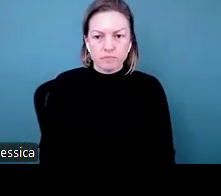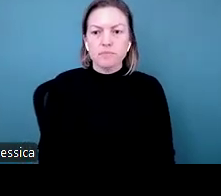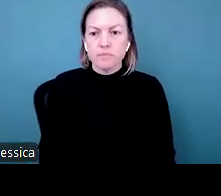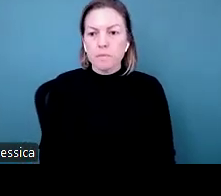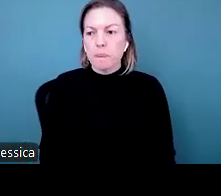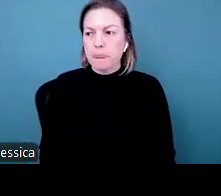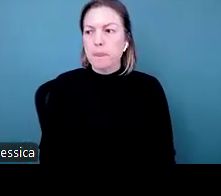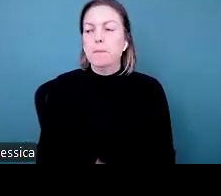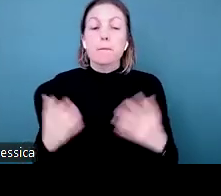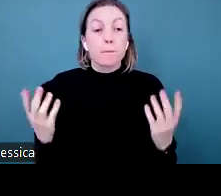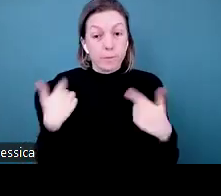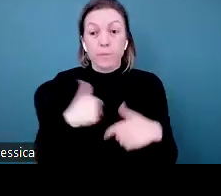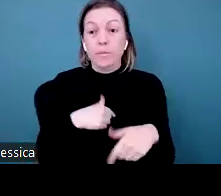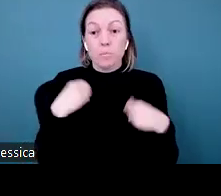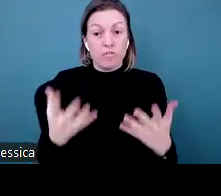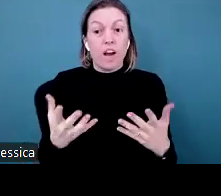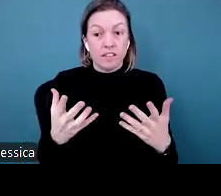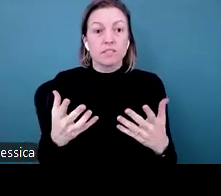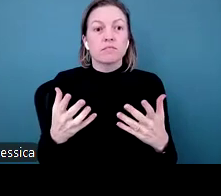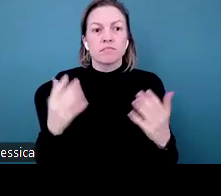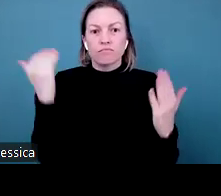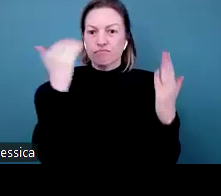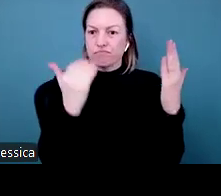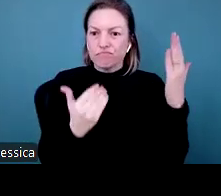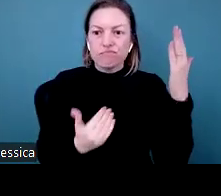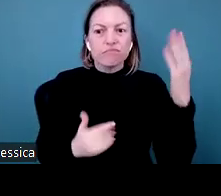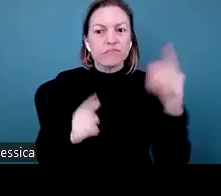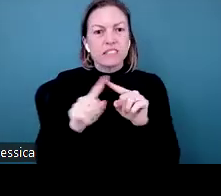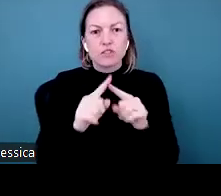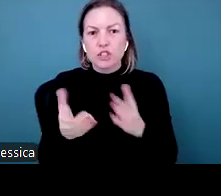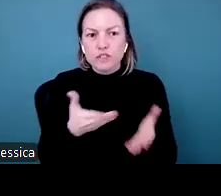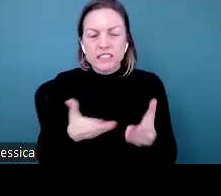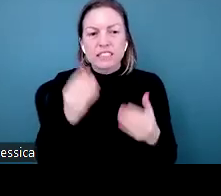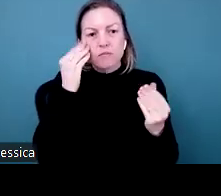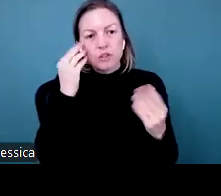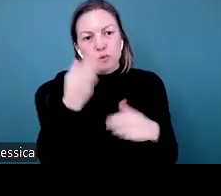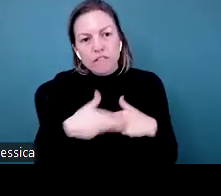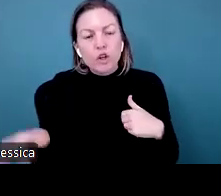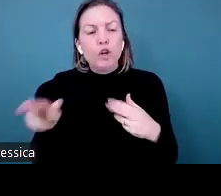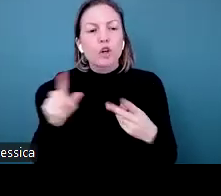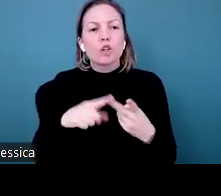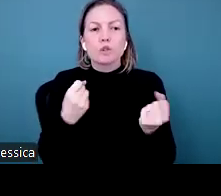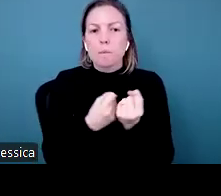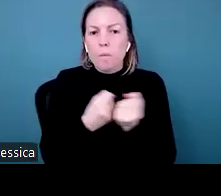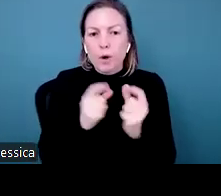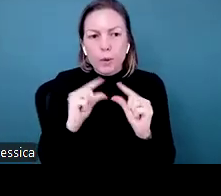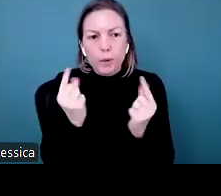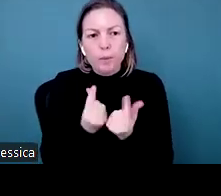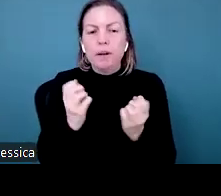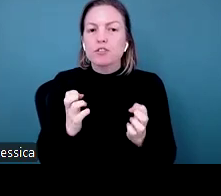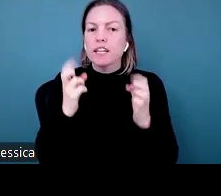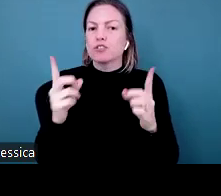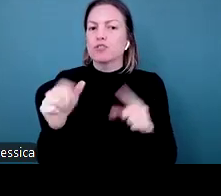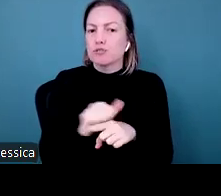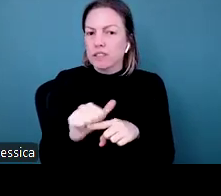We, of course, provide a comprehensive menu of services, information referrals, support groups, education training. We've already